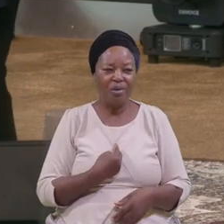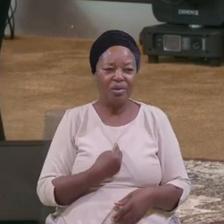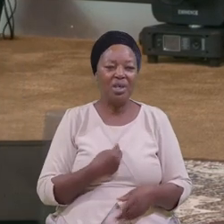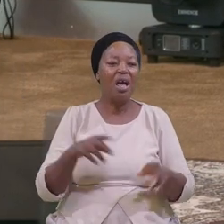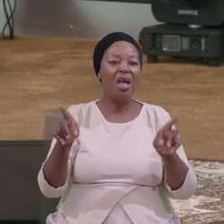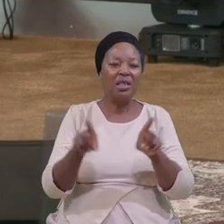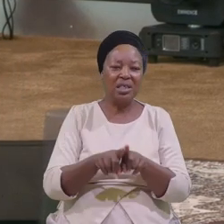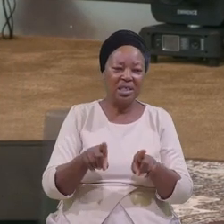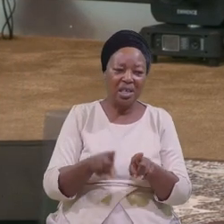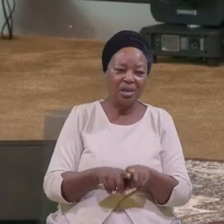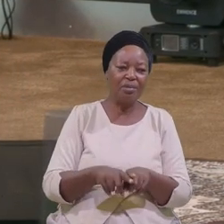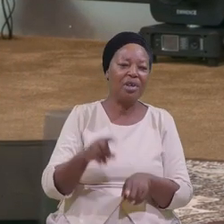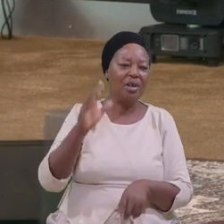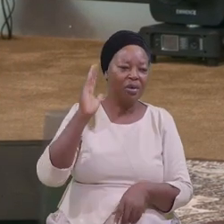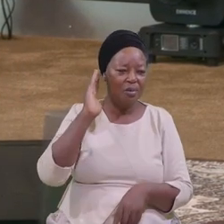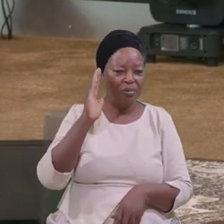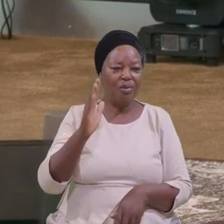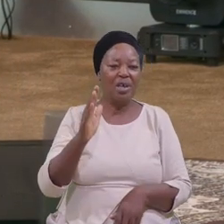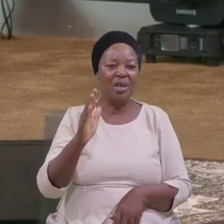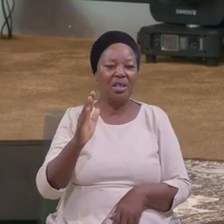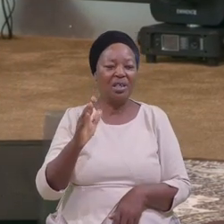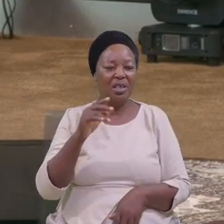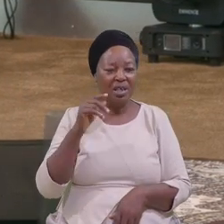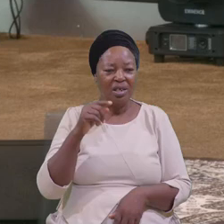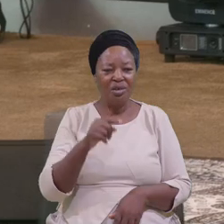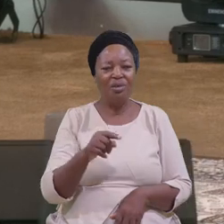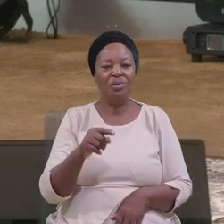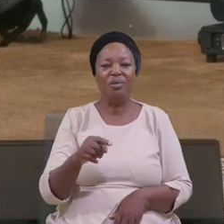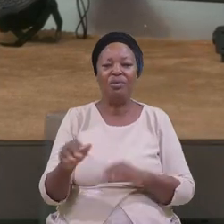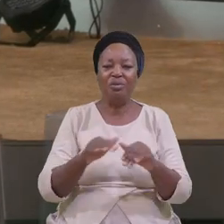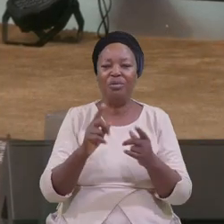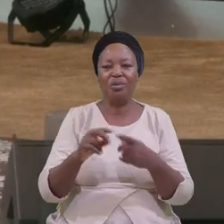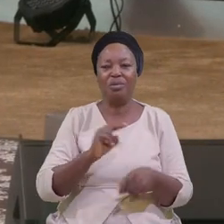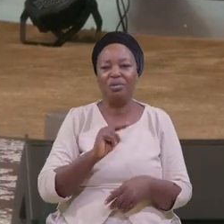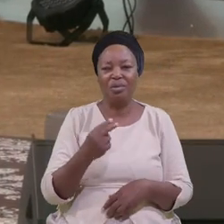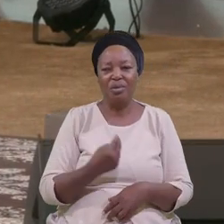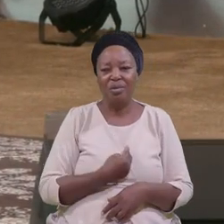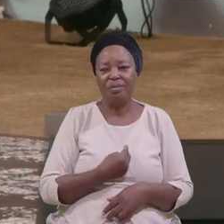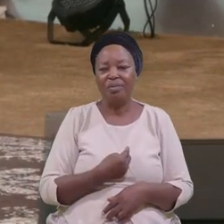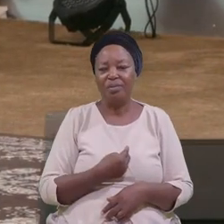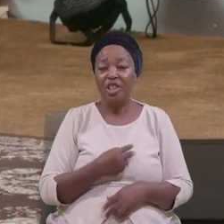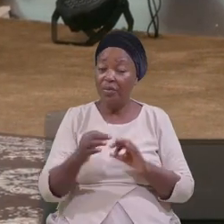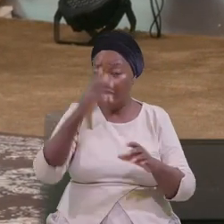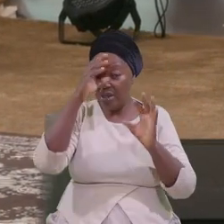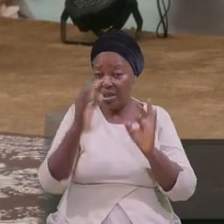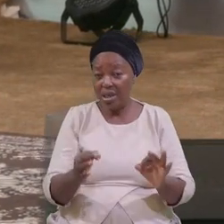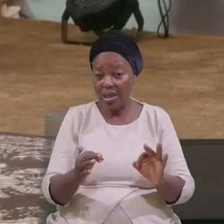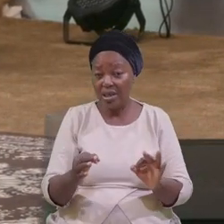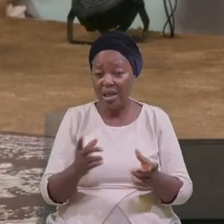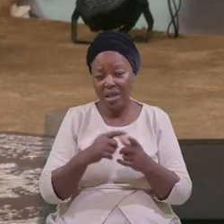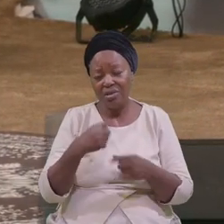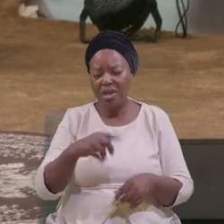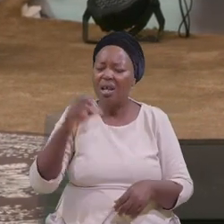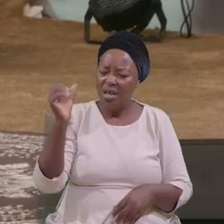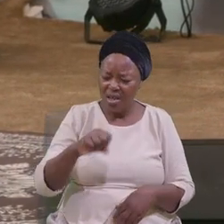the same we will do unto thee. If you make up your mind and you say, yes,